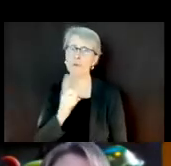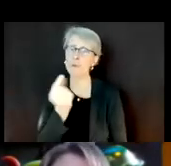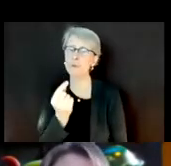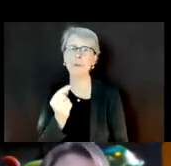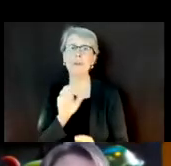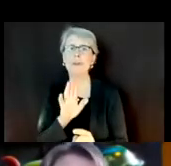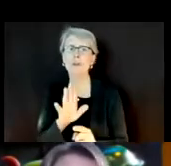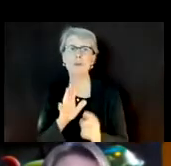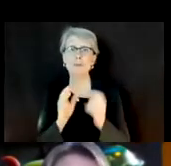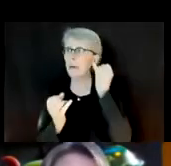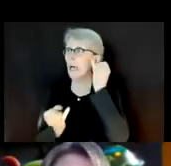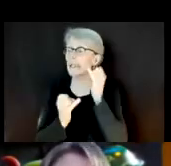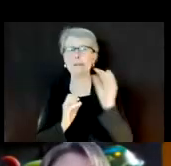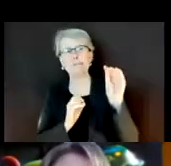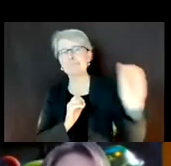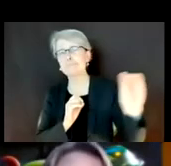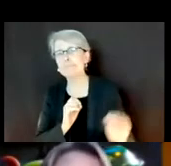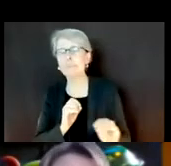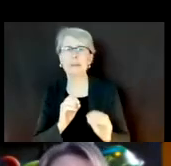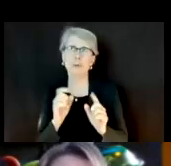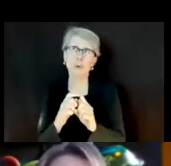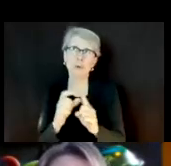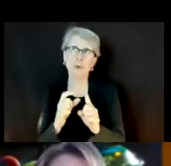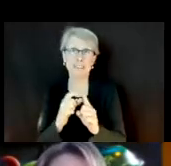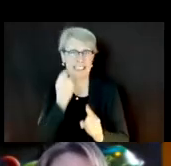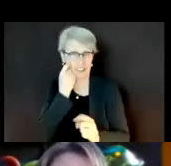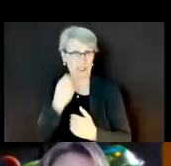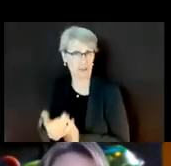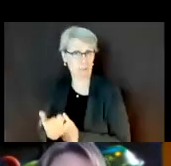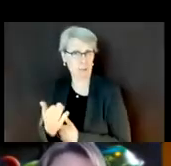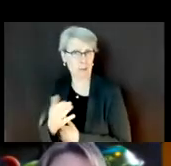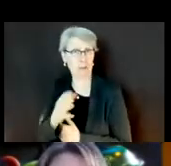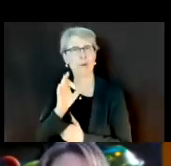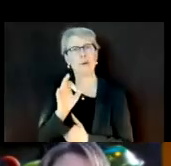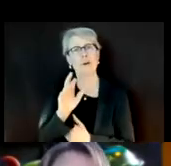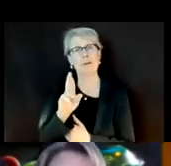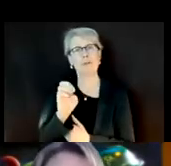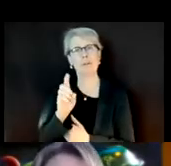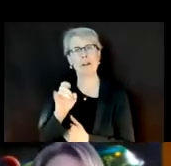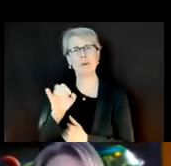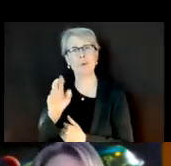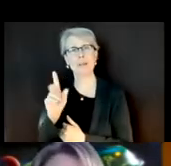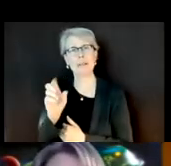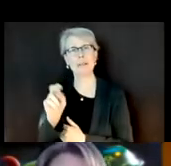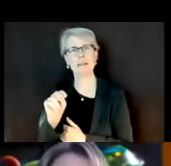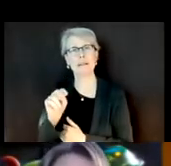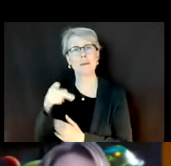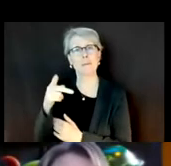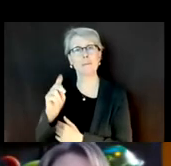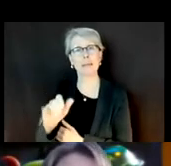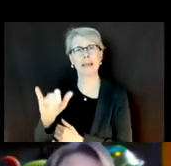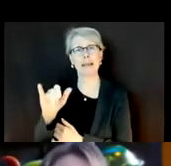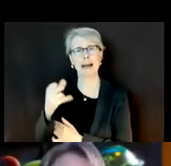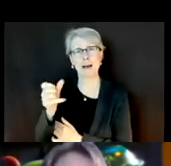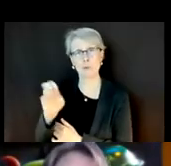do some brainstorming, put your language in there. I was just doing this morning with the Fredericton Playhouse out on the East Coast. So we